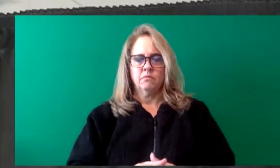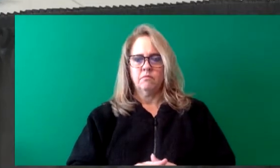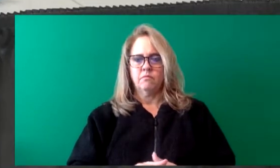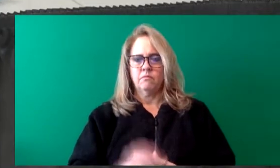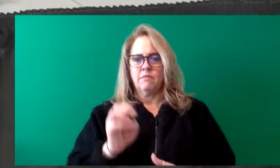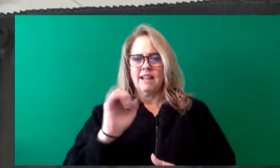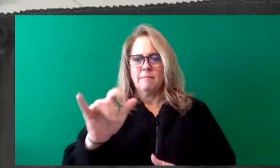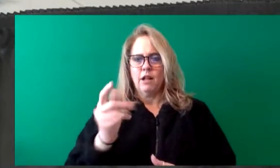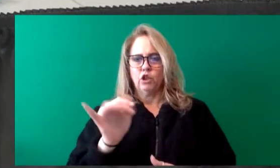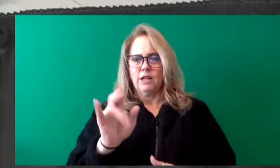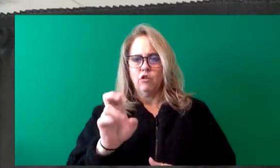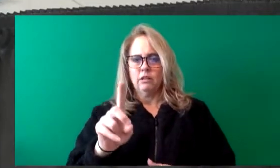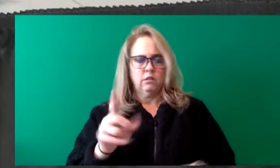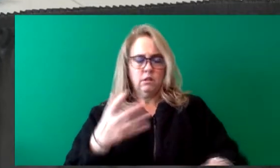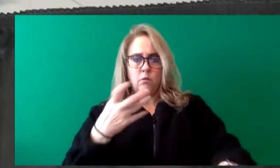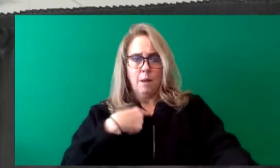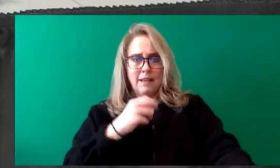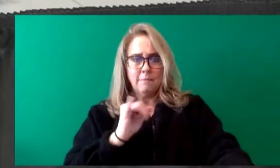Okay.